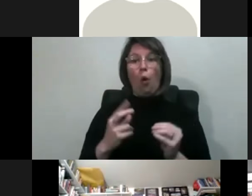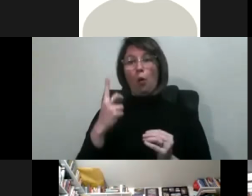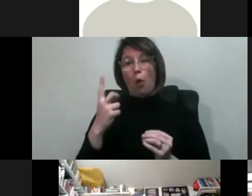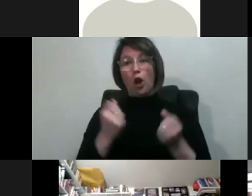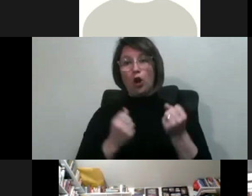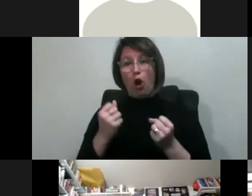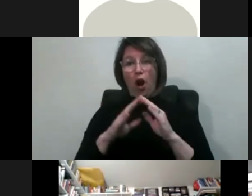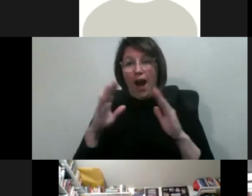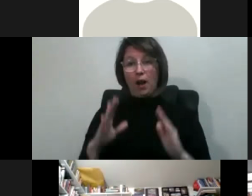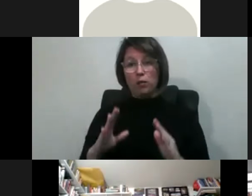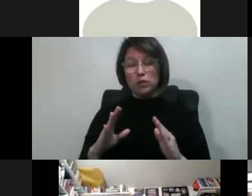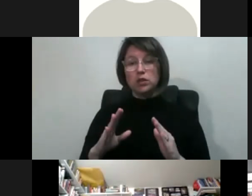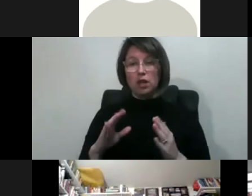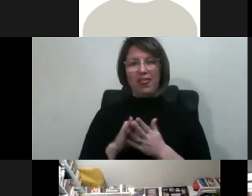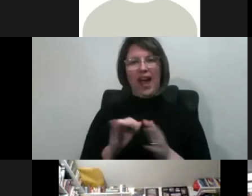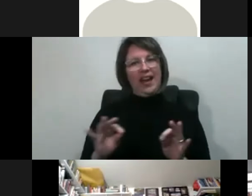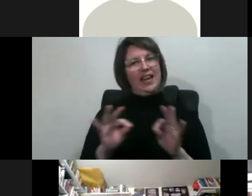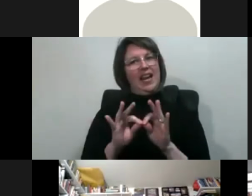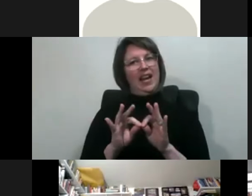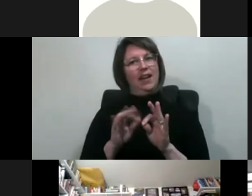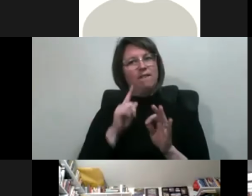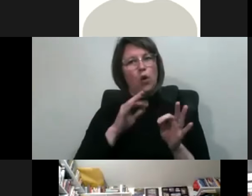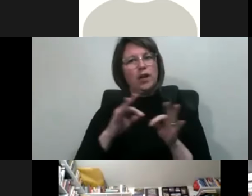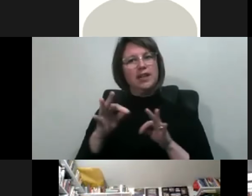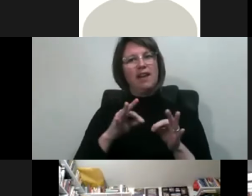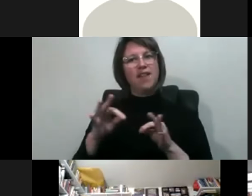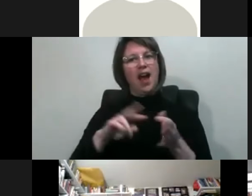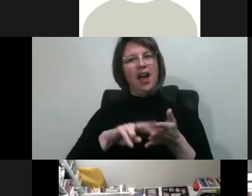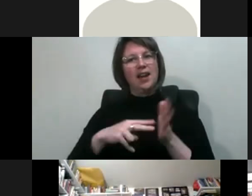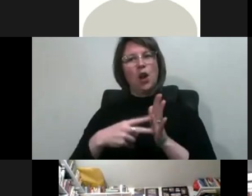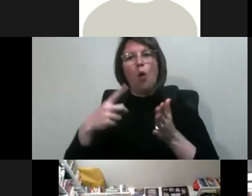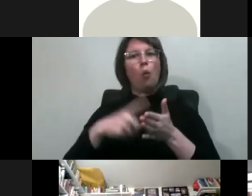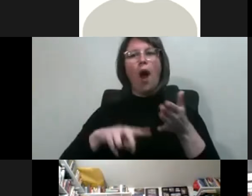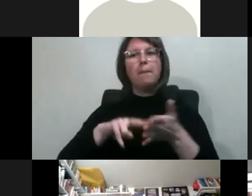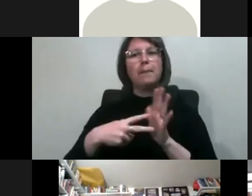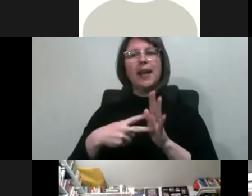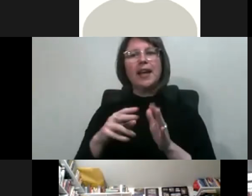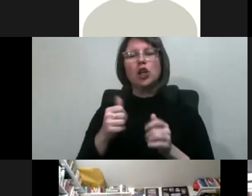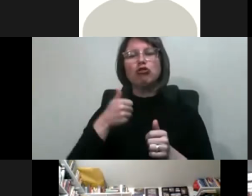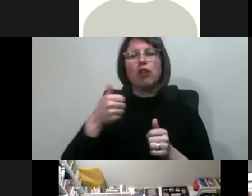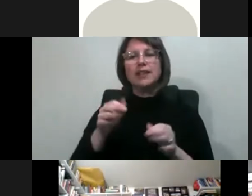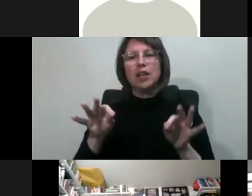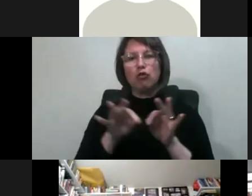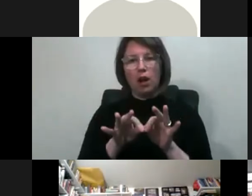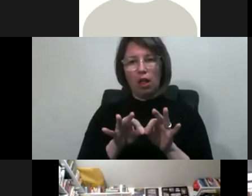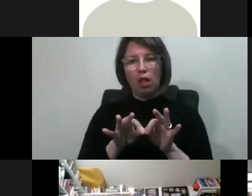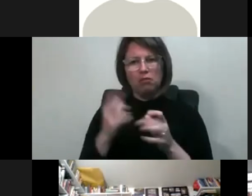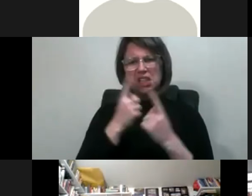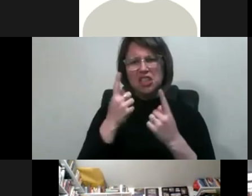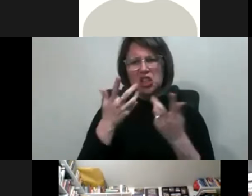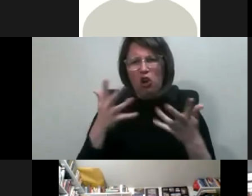per household was a key element in defining what is transit critical. So that was taken into account. And that too, throughout the